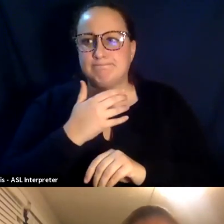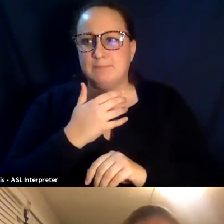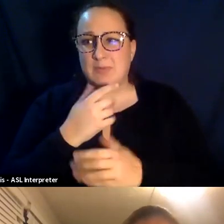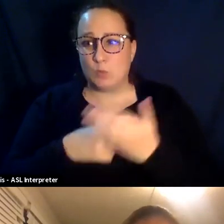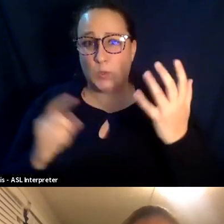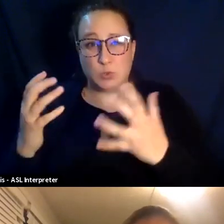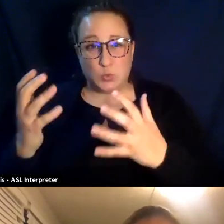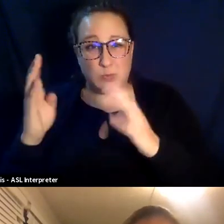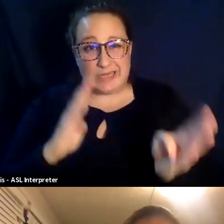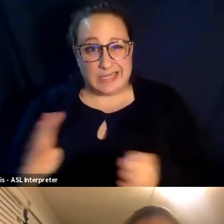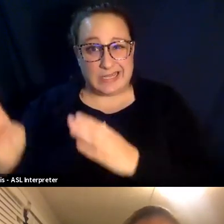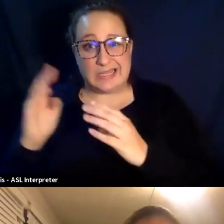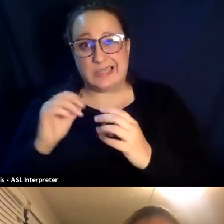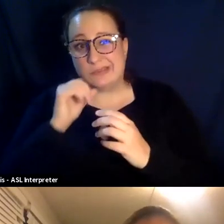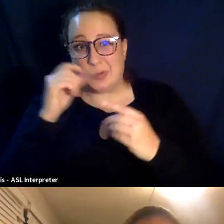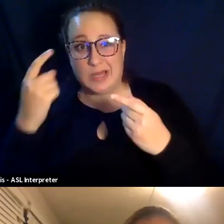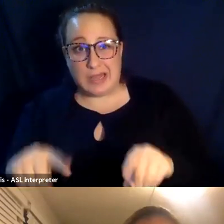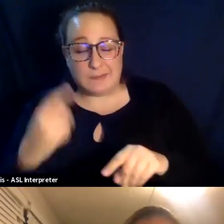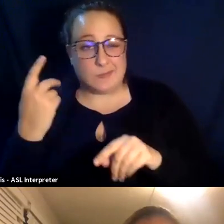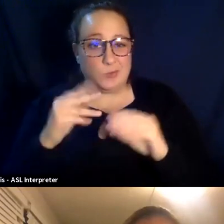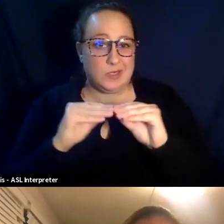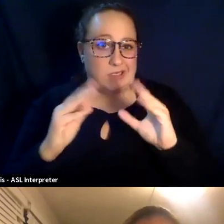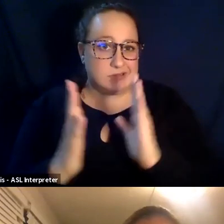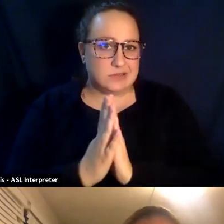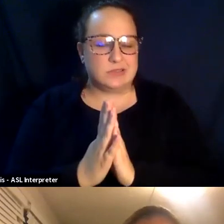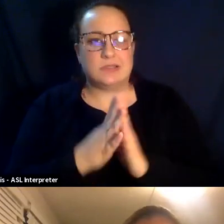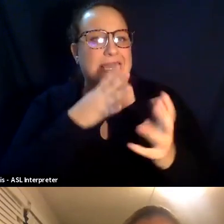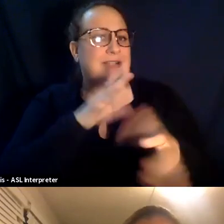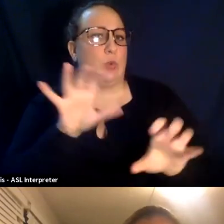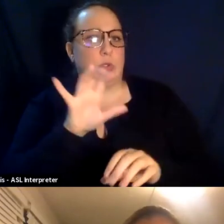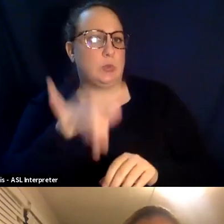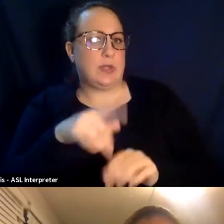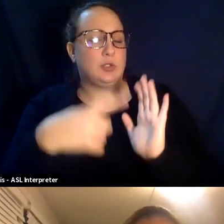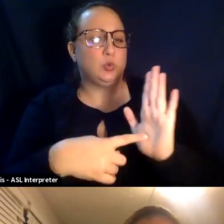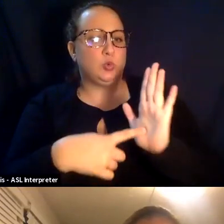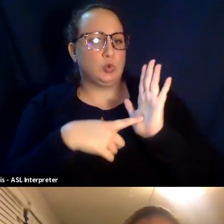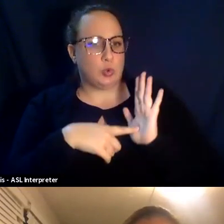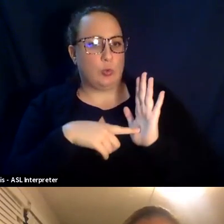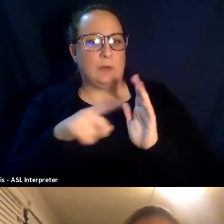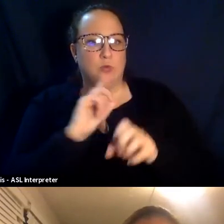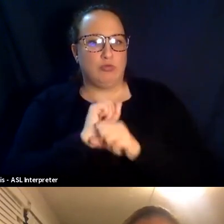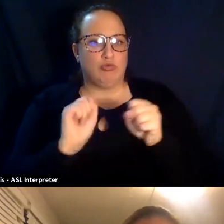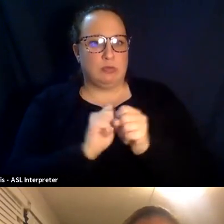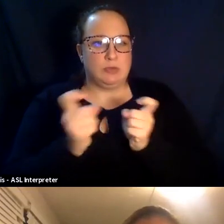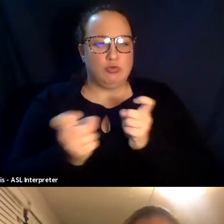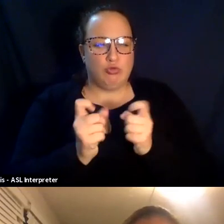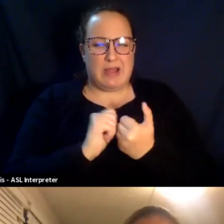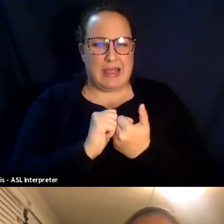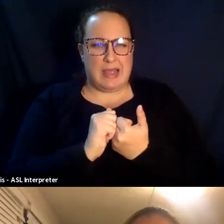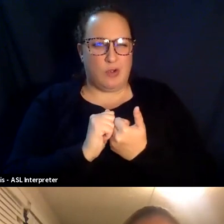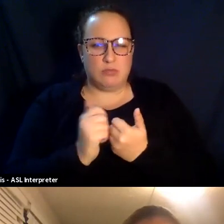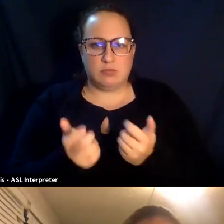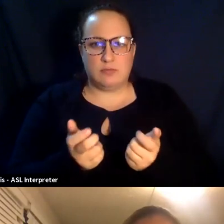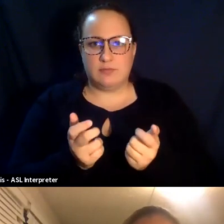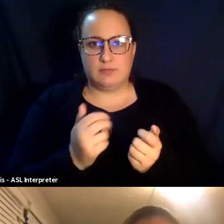then you and I get into this. So I want to avoid that. So how can you show me that you really have it under control? What are some markers? I just